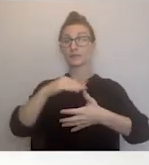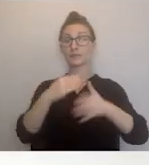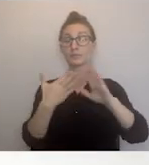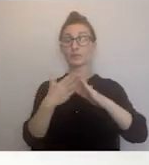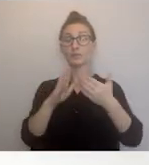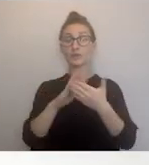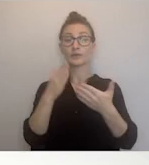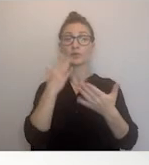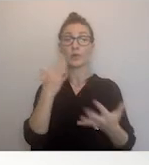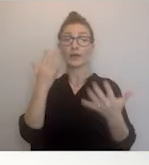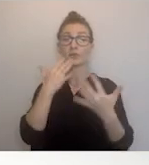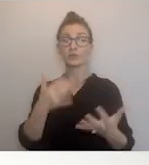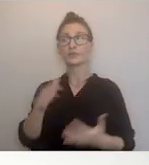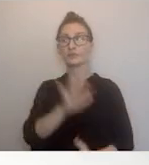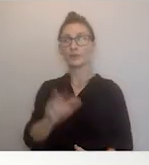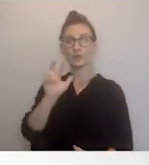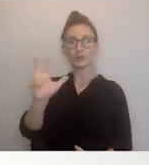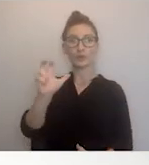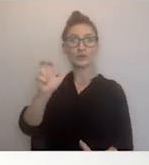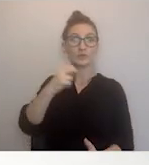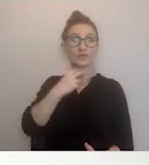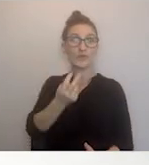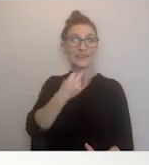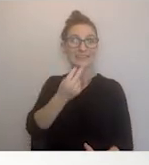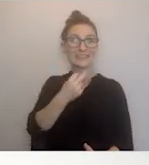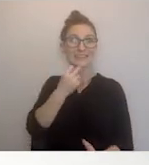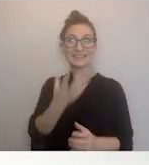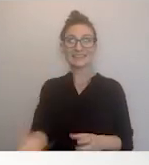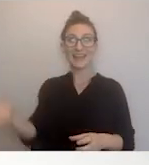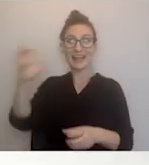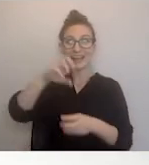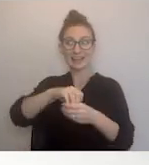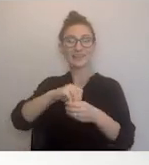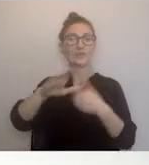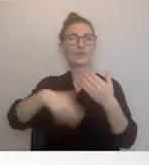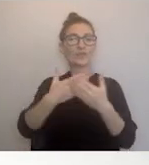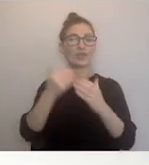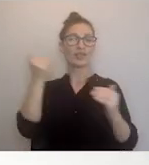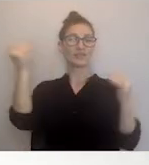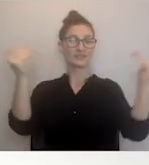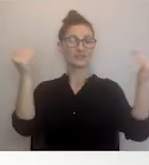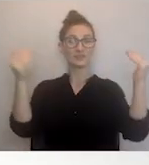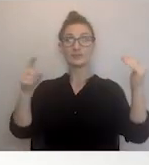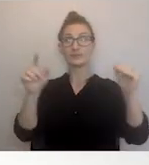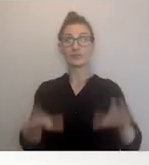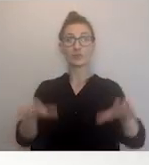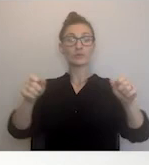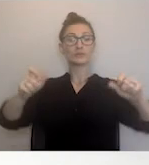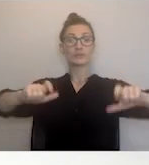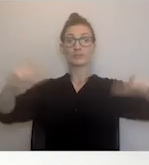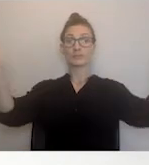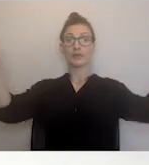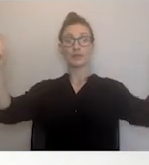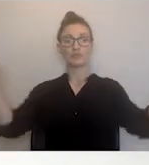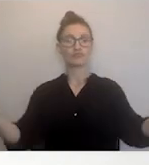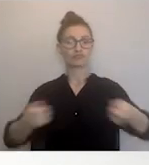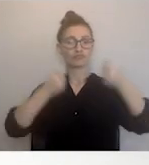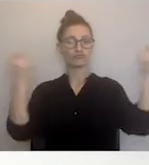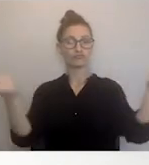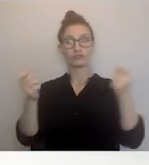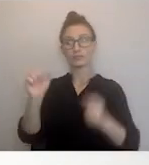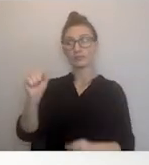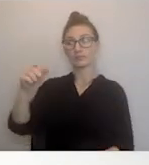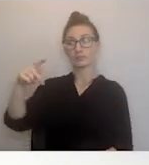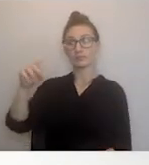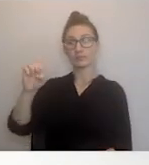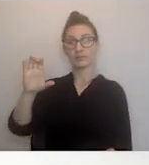The first one is our community choir, which has about 300 voices. Anyone is welcome. It's all adults, 300 voices, and they put on big spectaculars